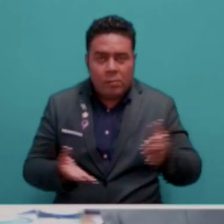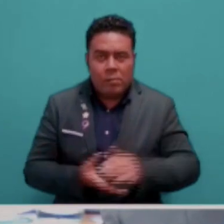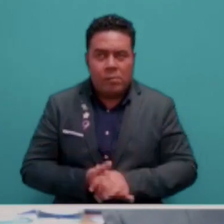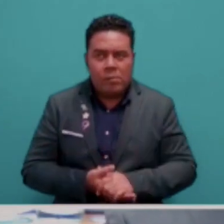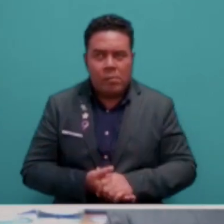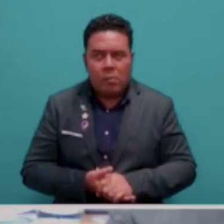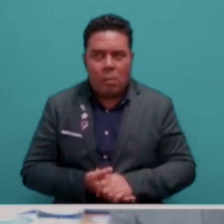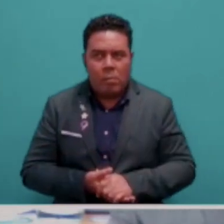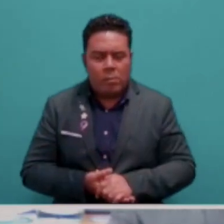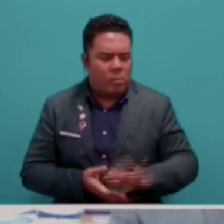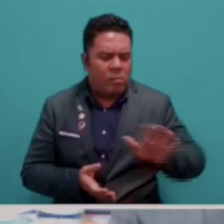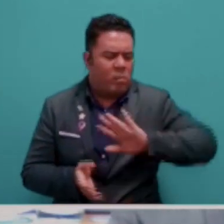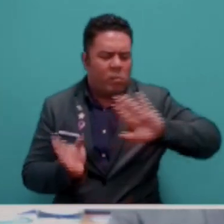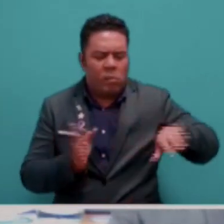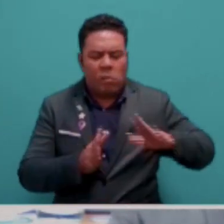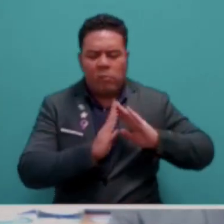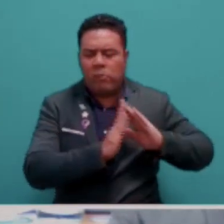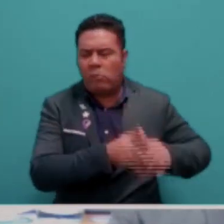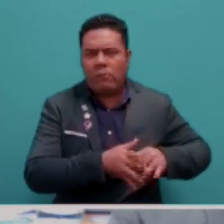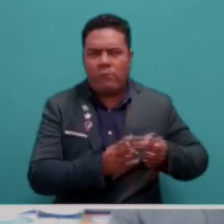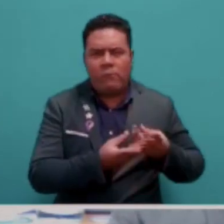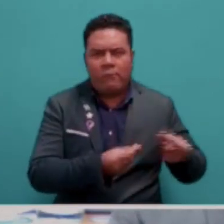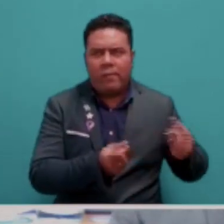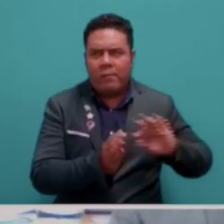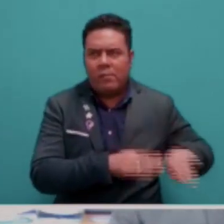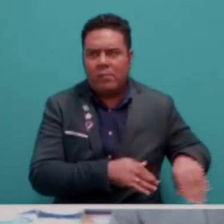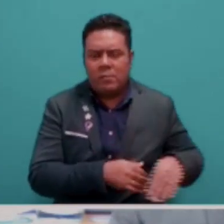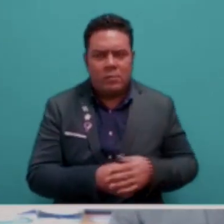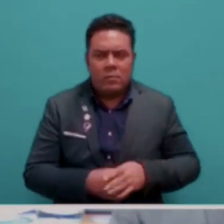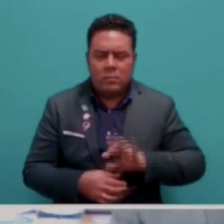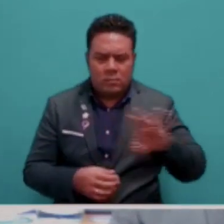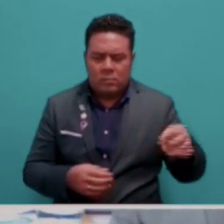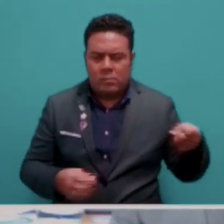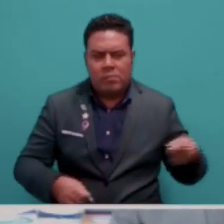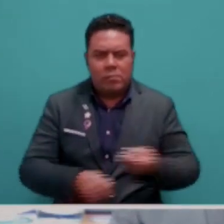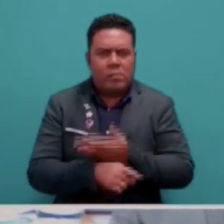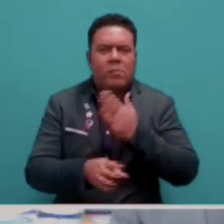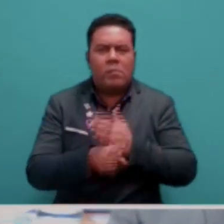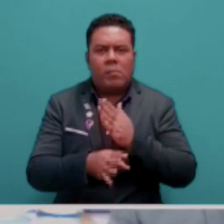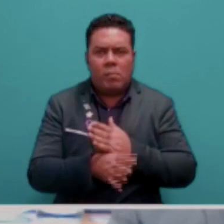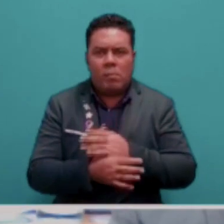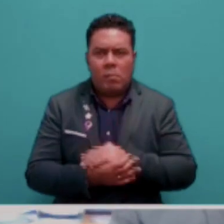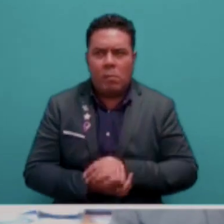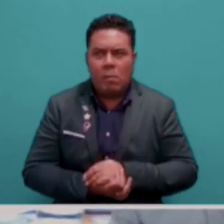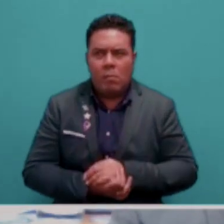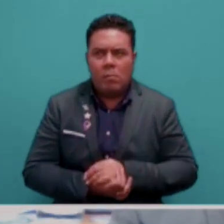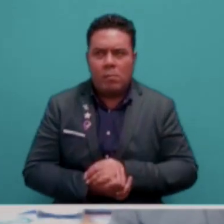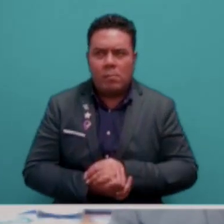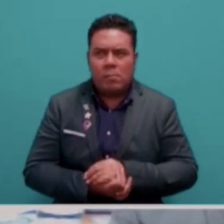Or shall we just disband the Emoluments Committee because they are ineffective and inefficient?